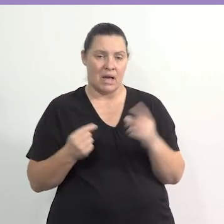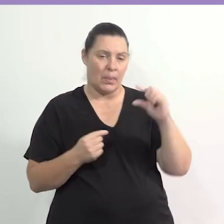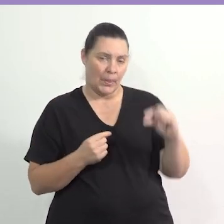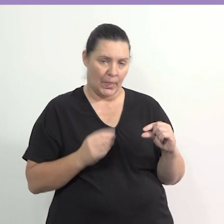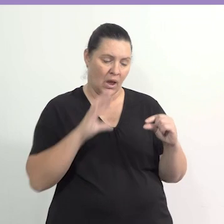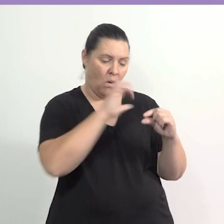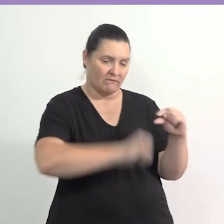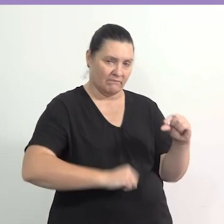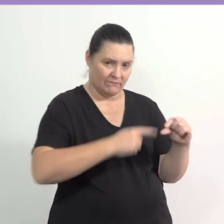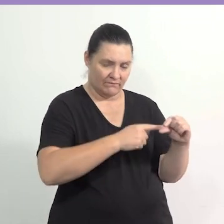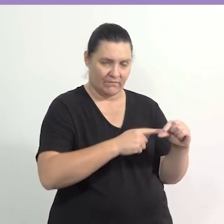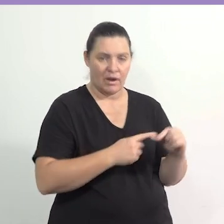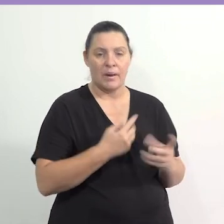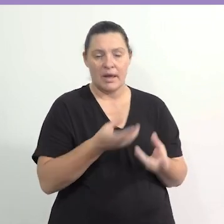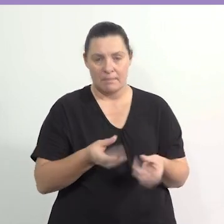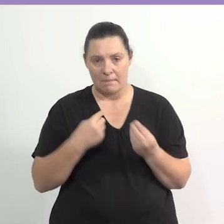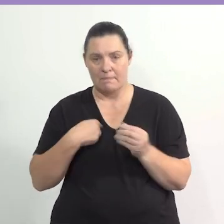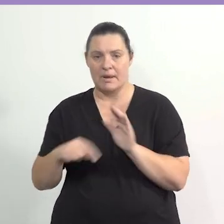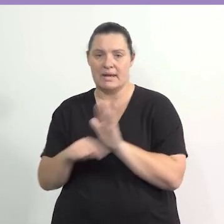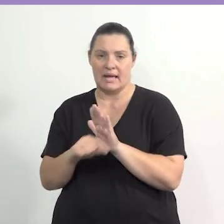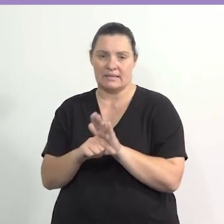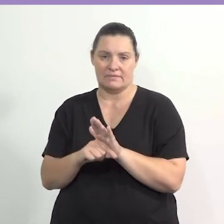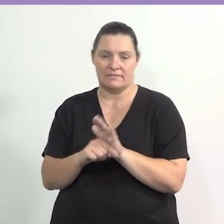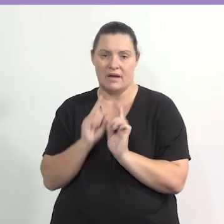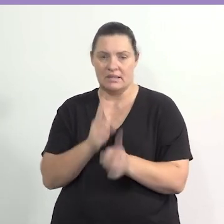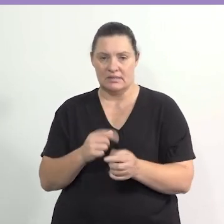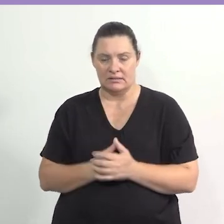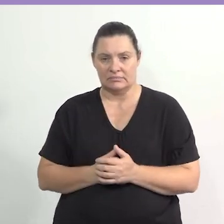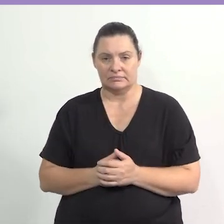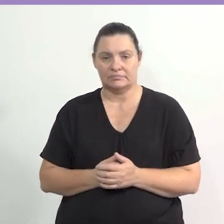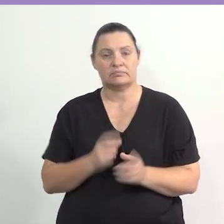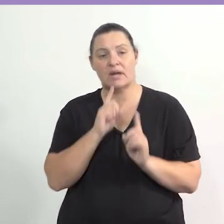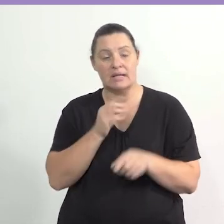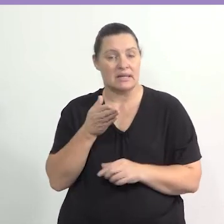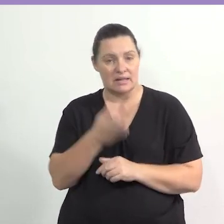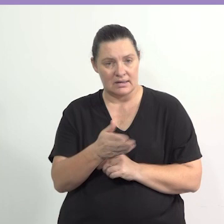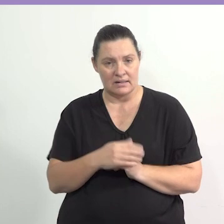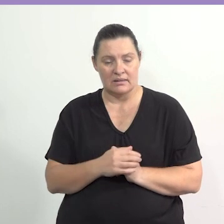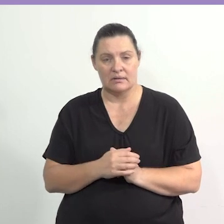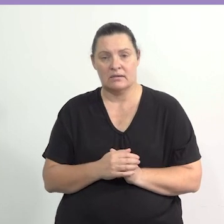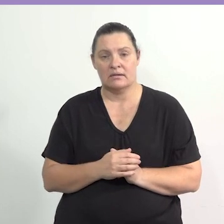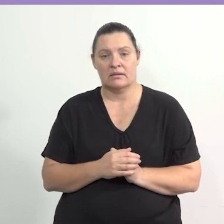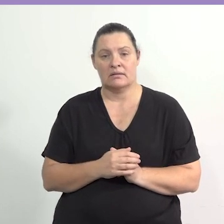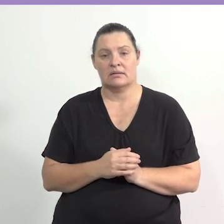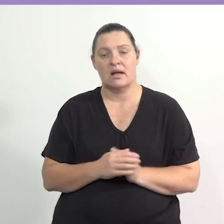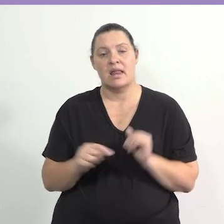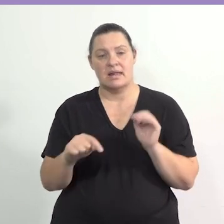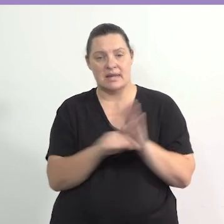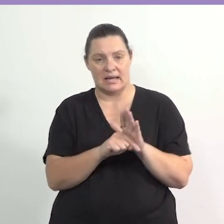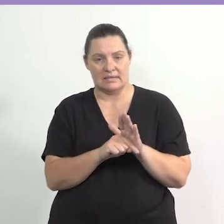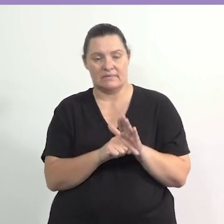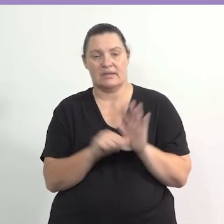number from a small number. That is going to give us a negative answer, and the answer there is going to be